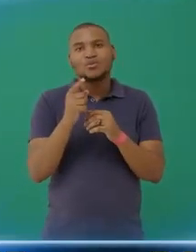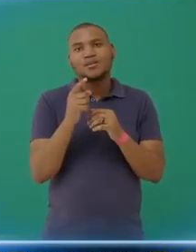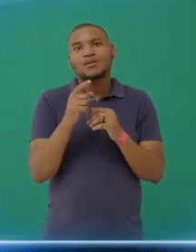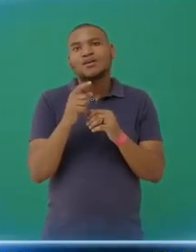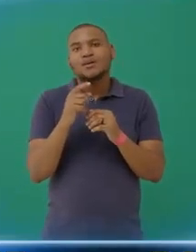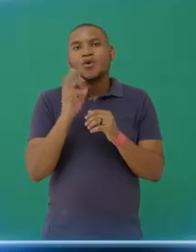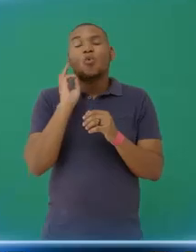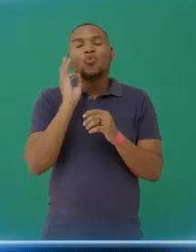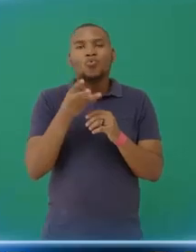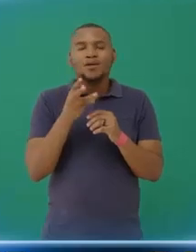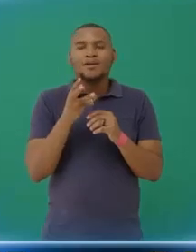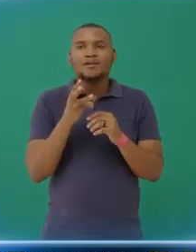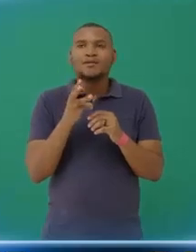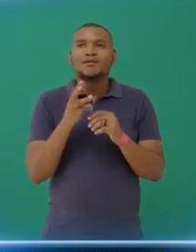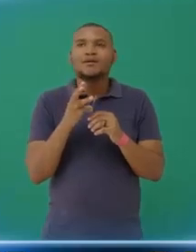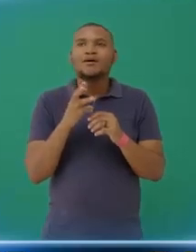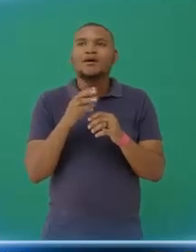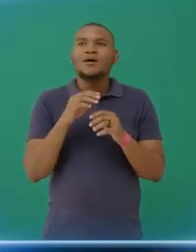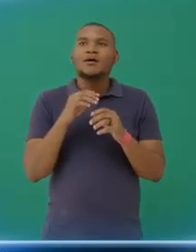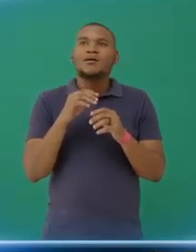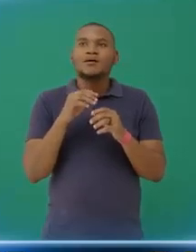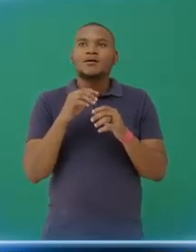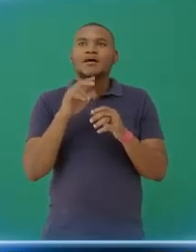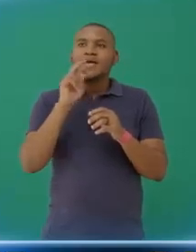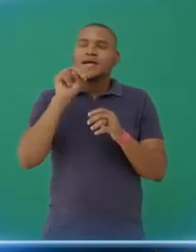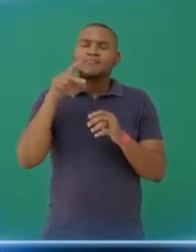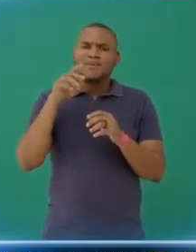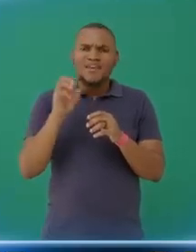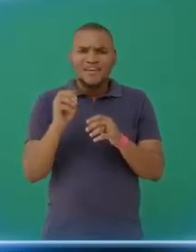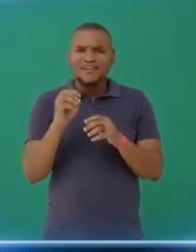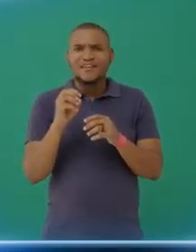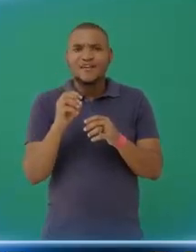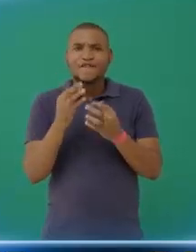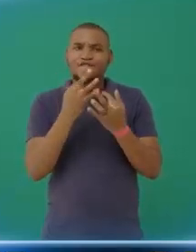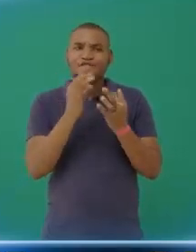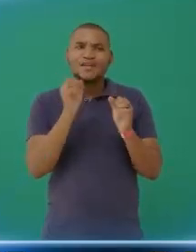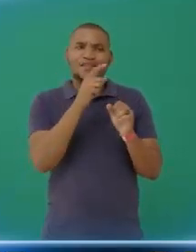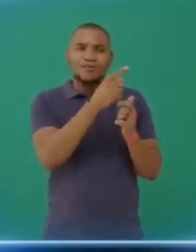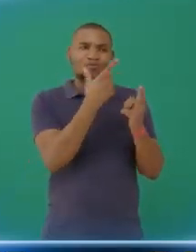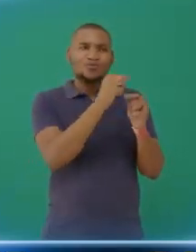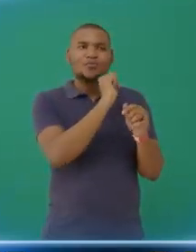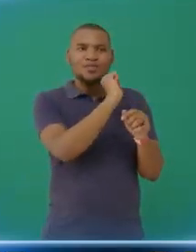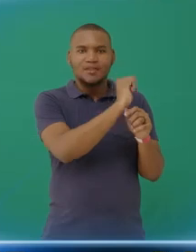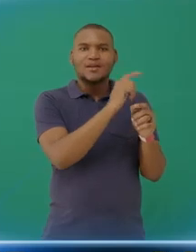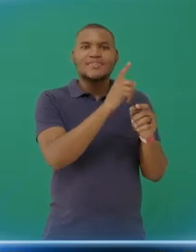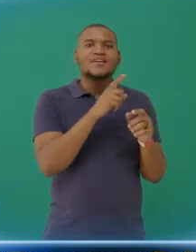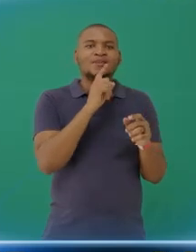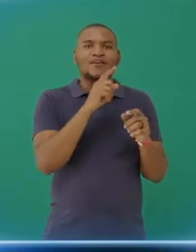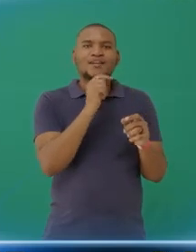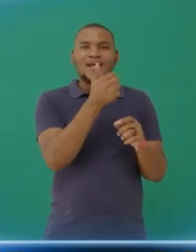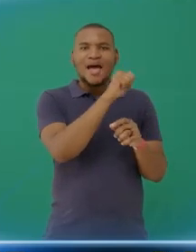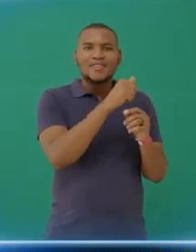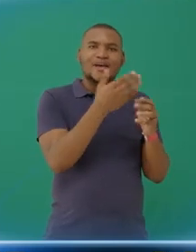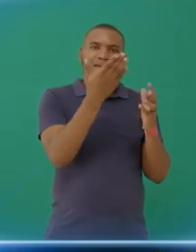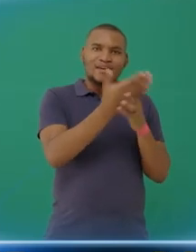work, in confluence with the National Prosecuting Authority, and therefore freeing them up to deal with the thousands and thousands of other cases they have to deal with